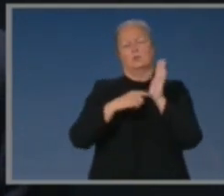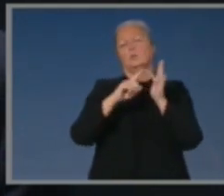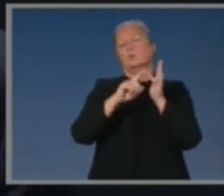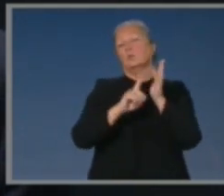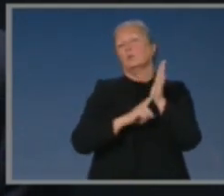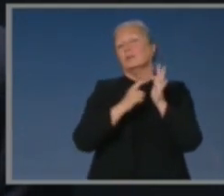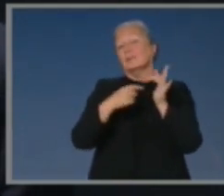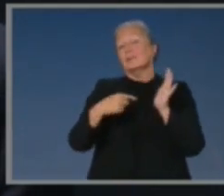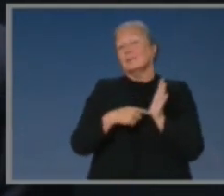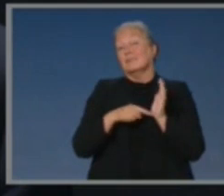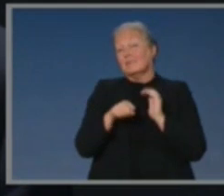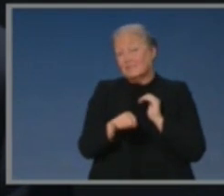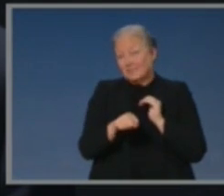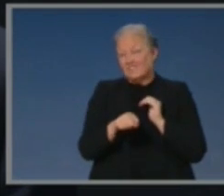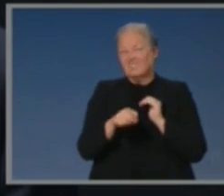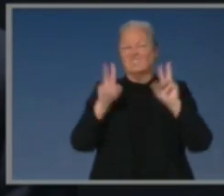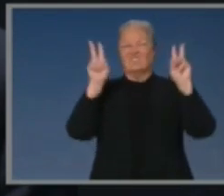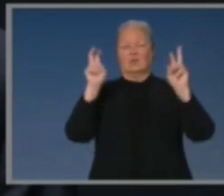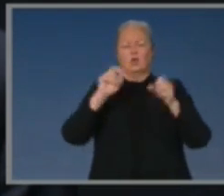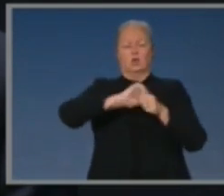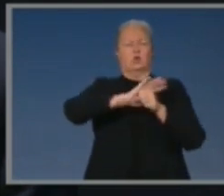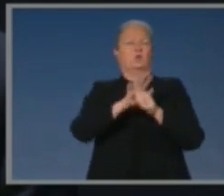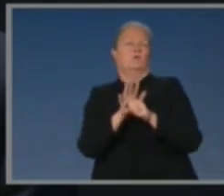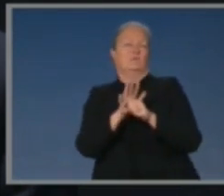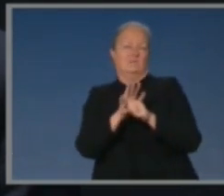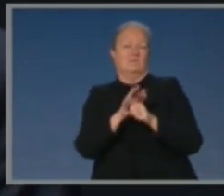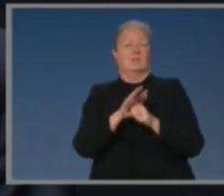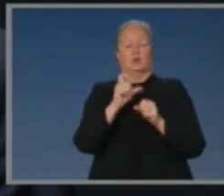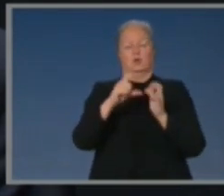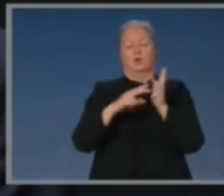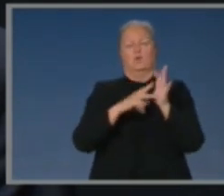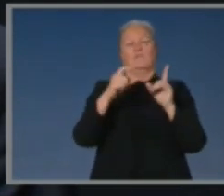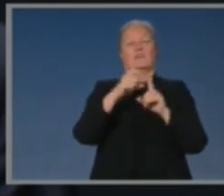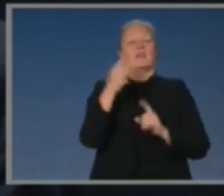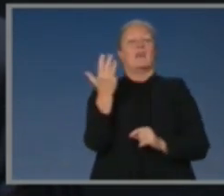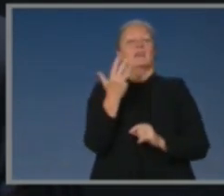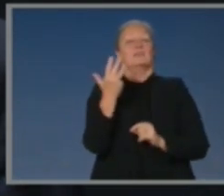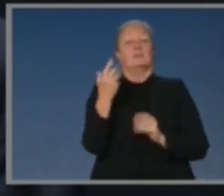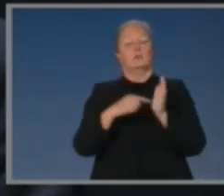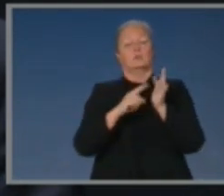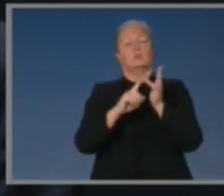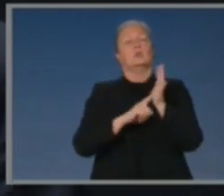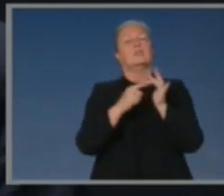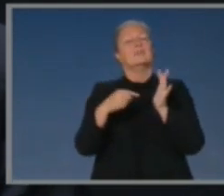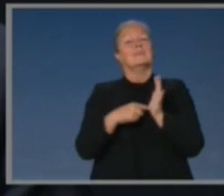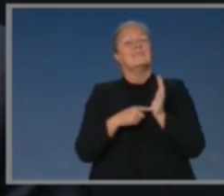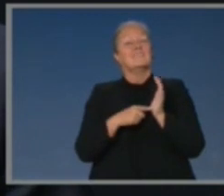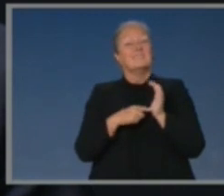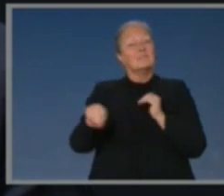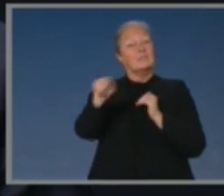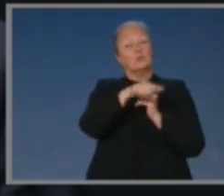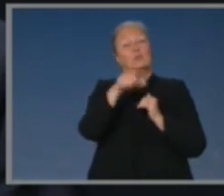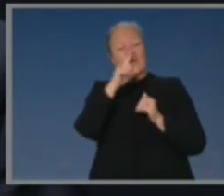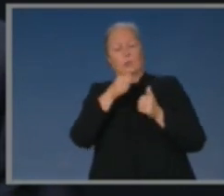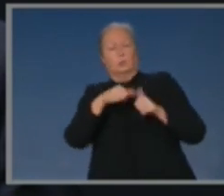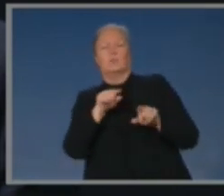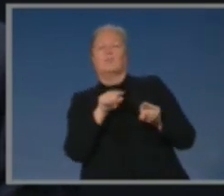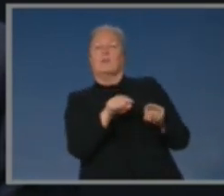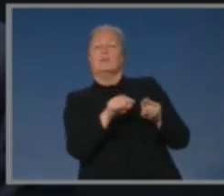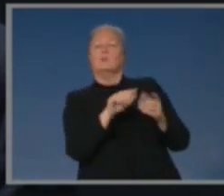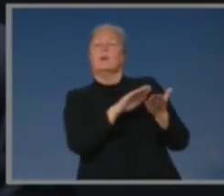COVID-19 toolkit, that they'll have resources there that they can draw on. Some businesses are doing quite well and